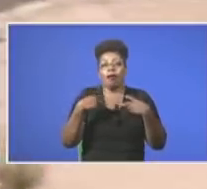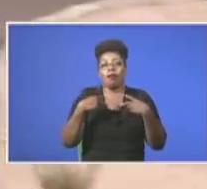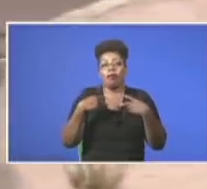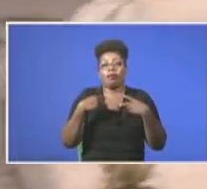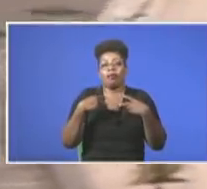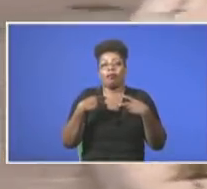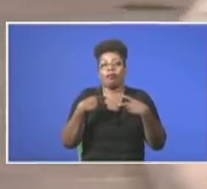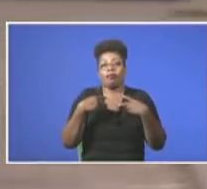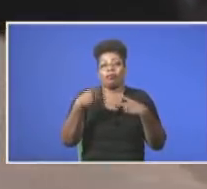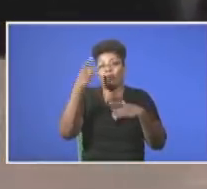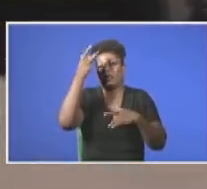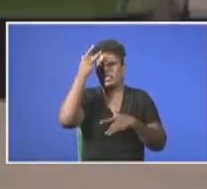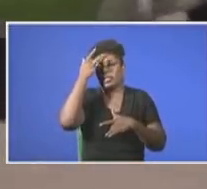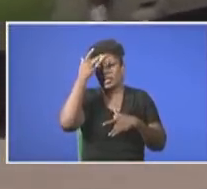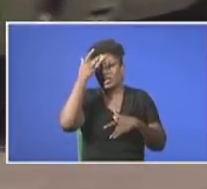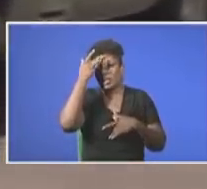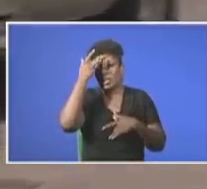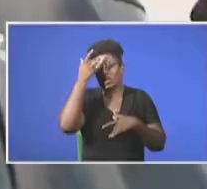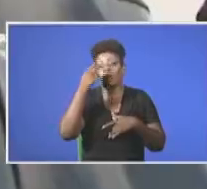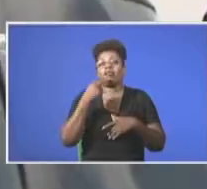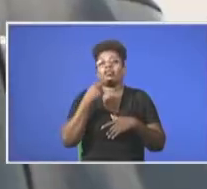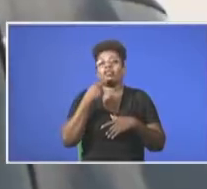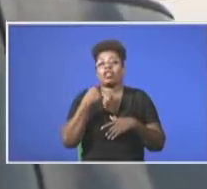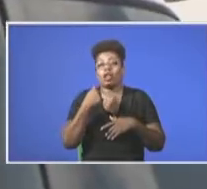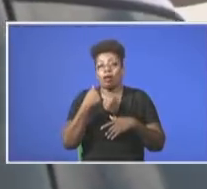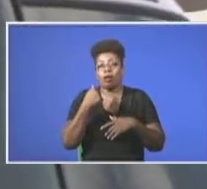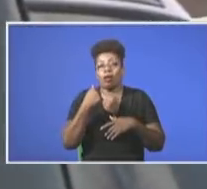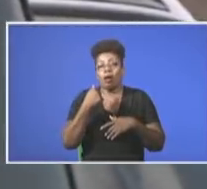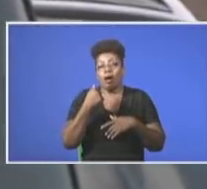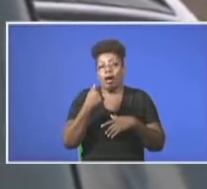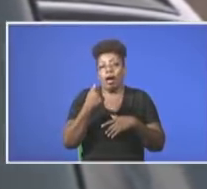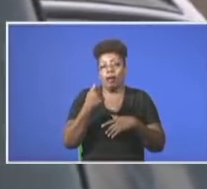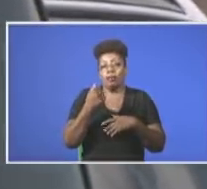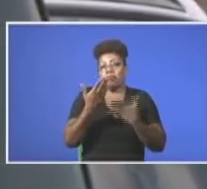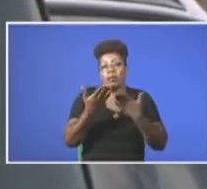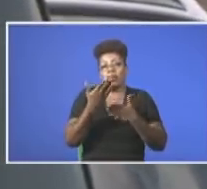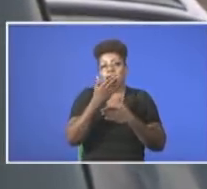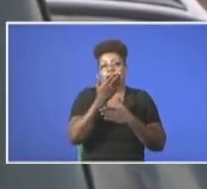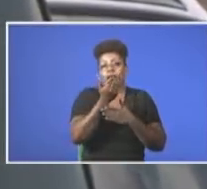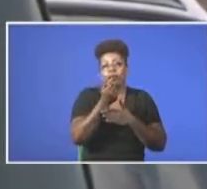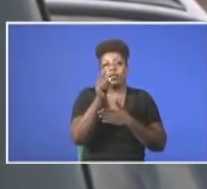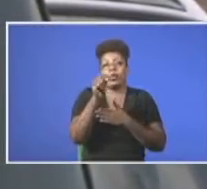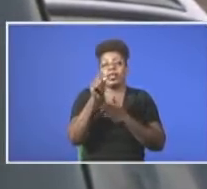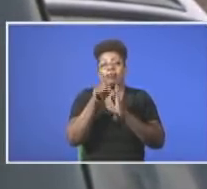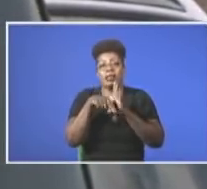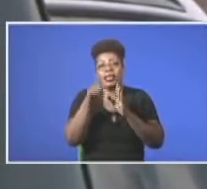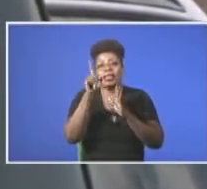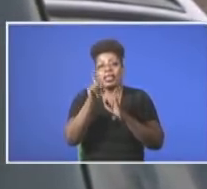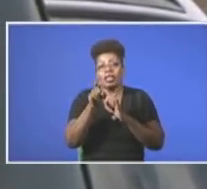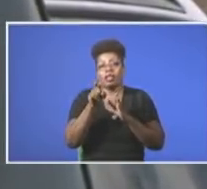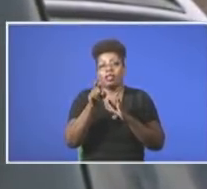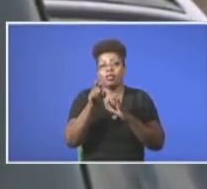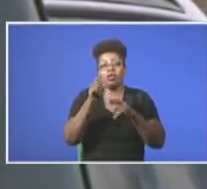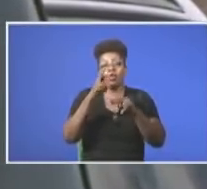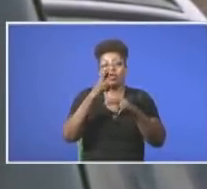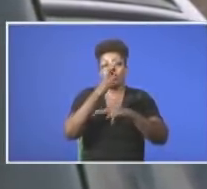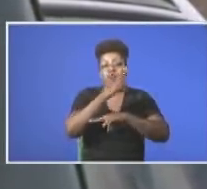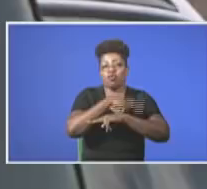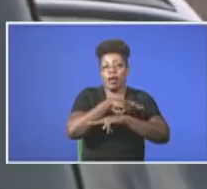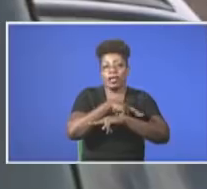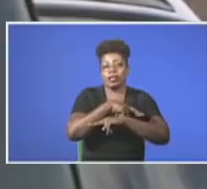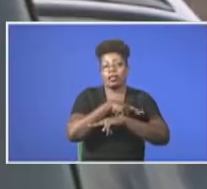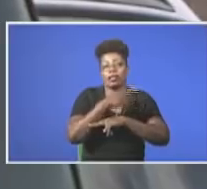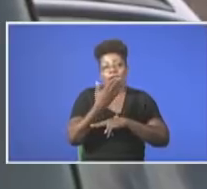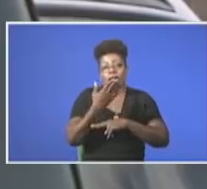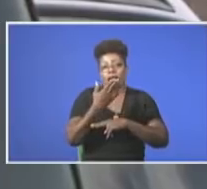have ailment like sugar or diabetes. Every 15 to 20 minutes they might need to take a rest stop. These